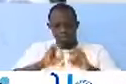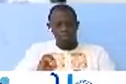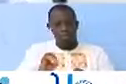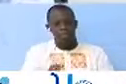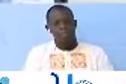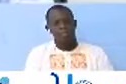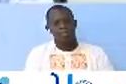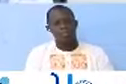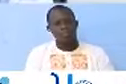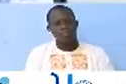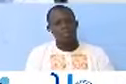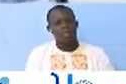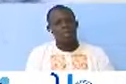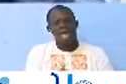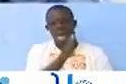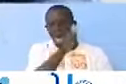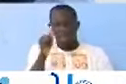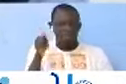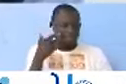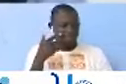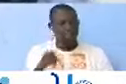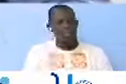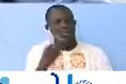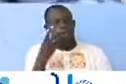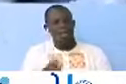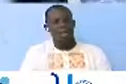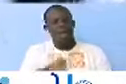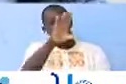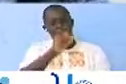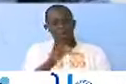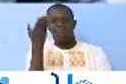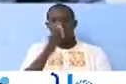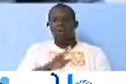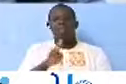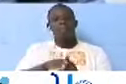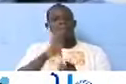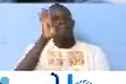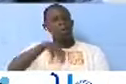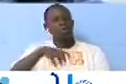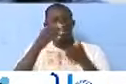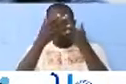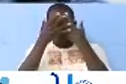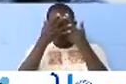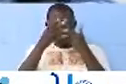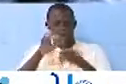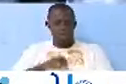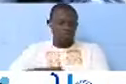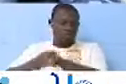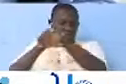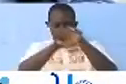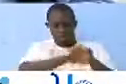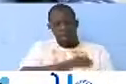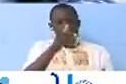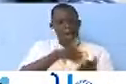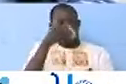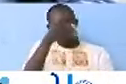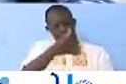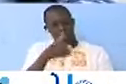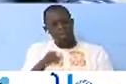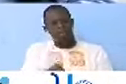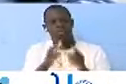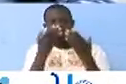Every day they will go for him, pick him from mile 2 and bring him. So saying now